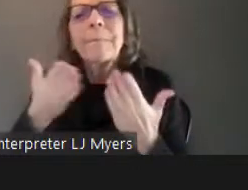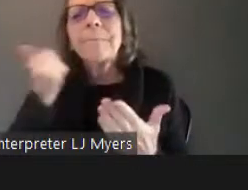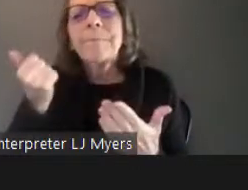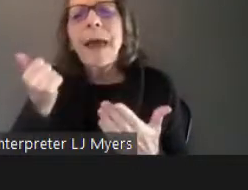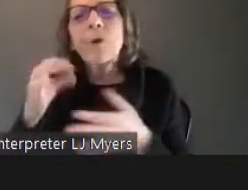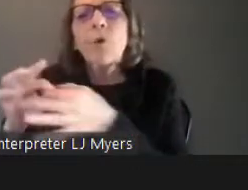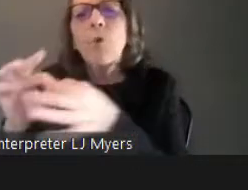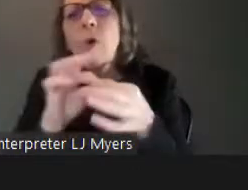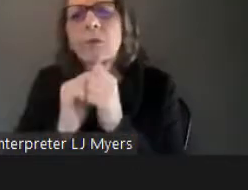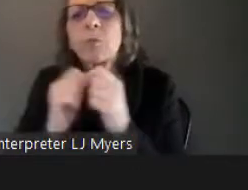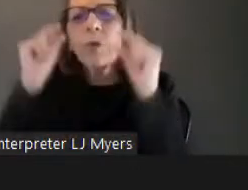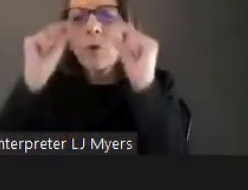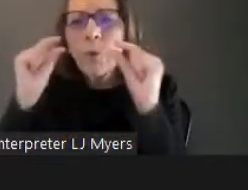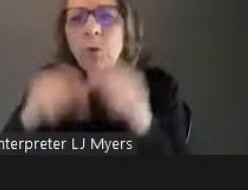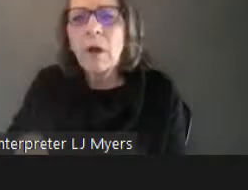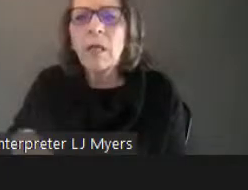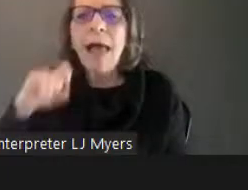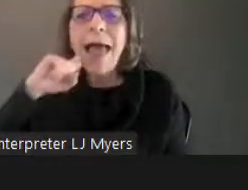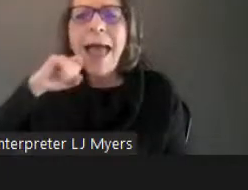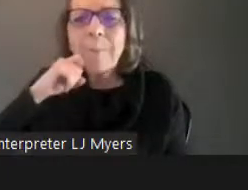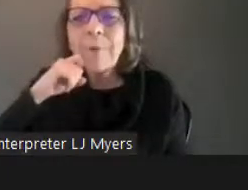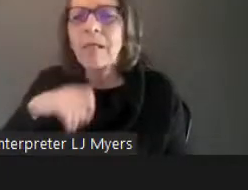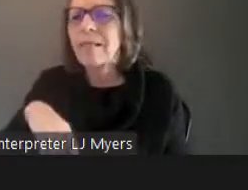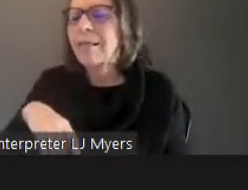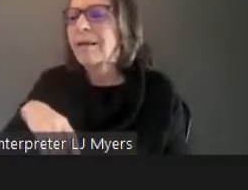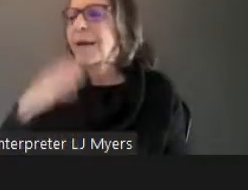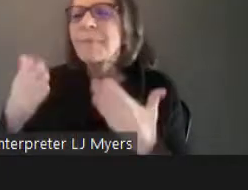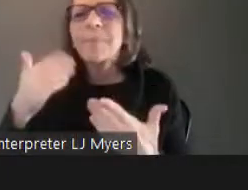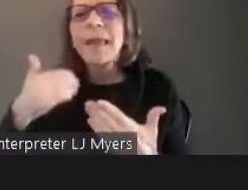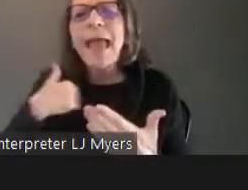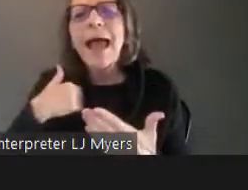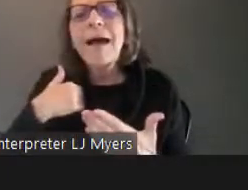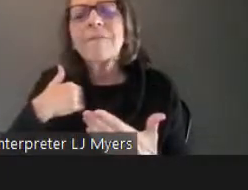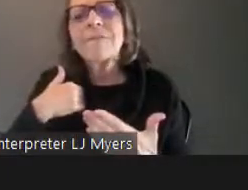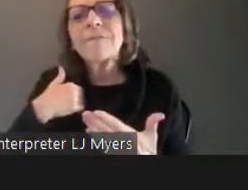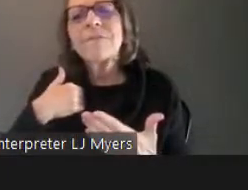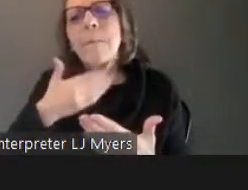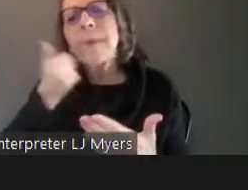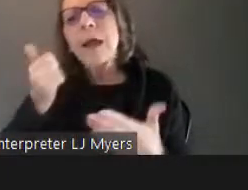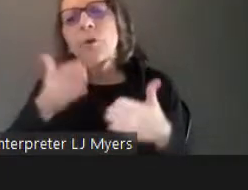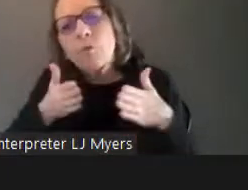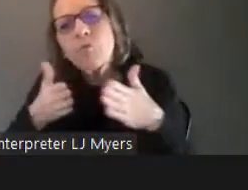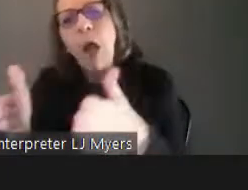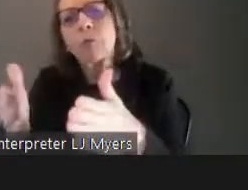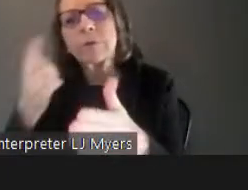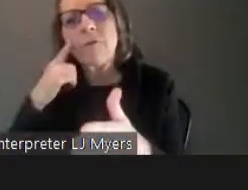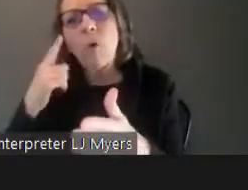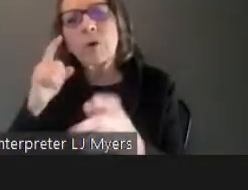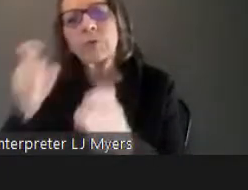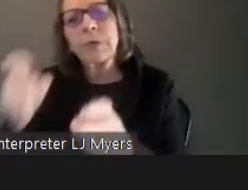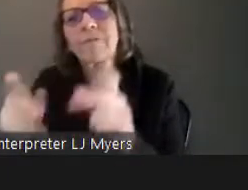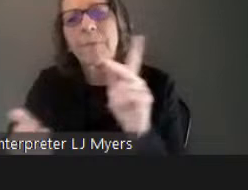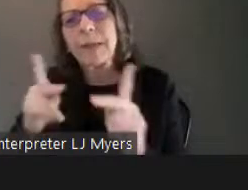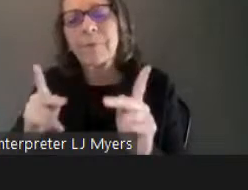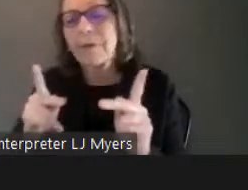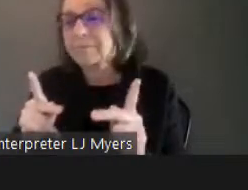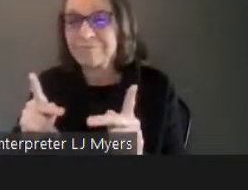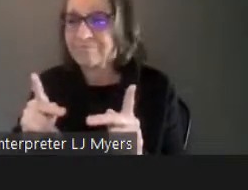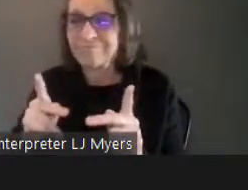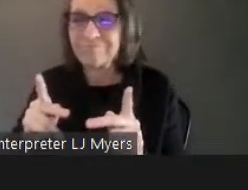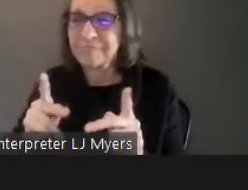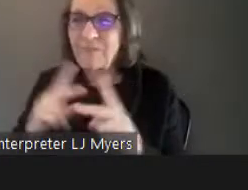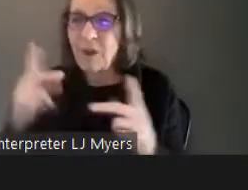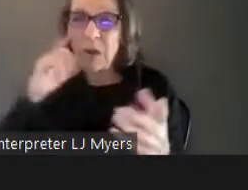Google or Apple, or even a small business maybe has a way to better route people. But I just feel like it's really confusing